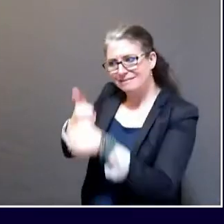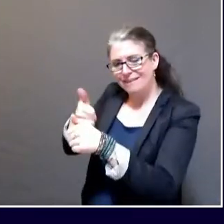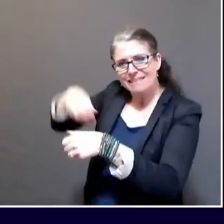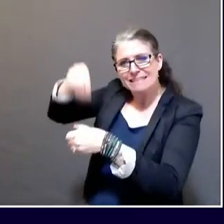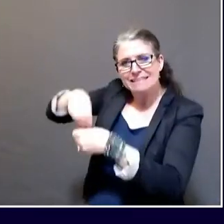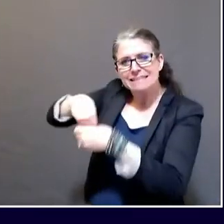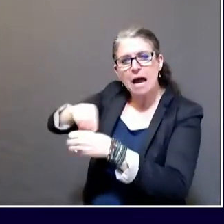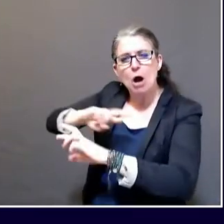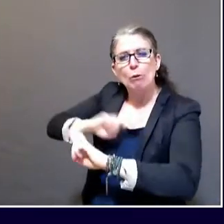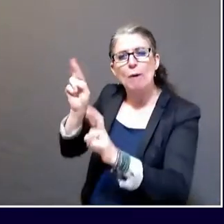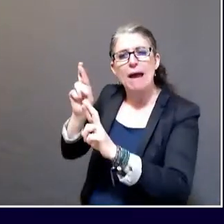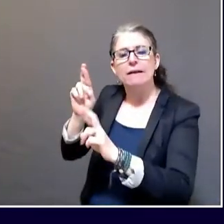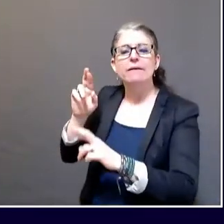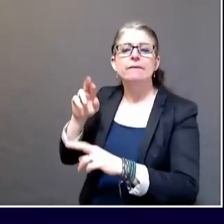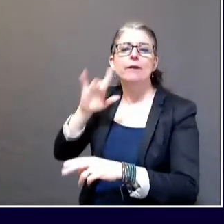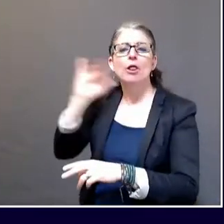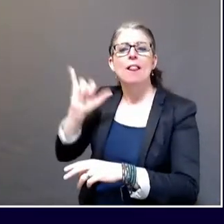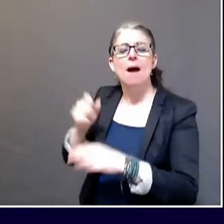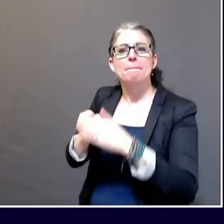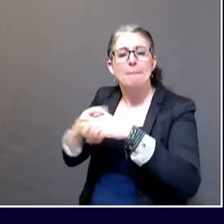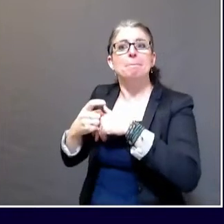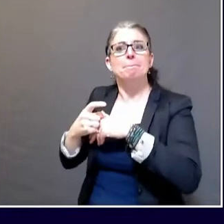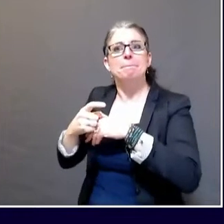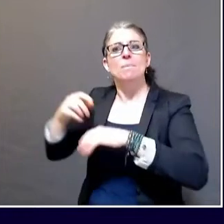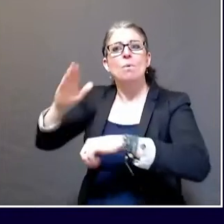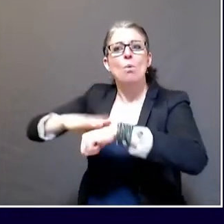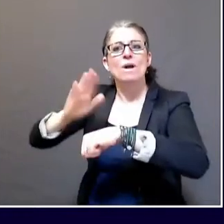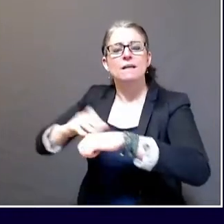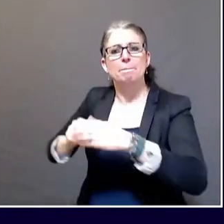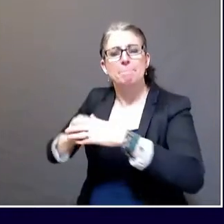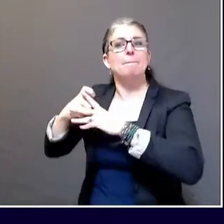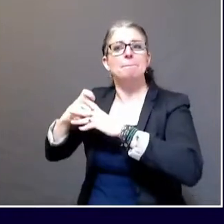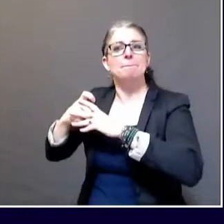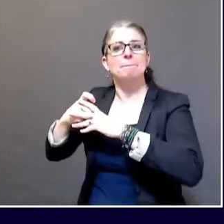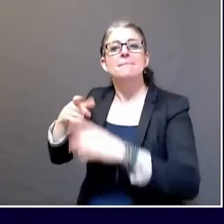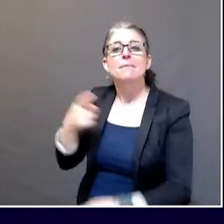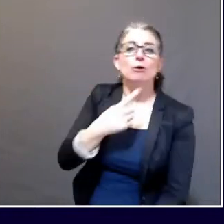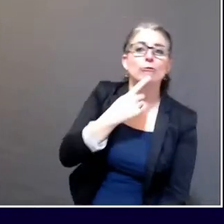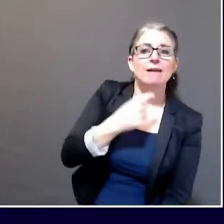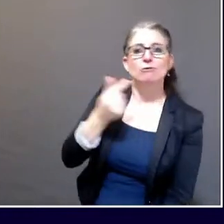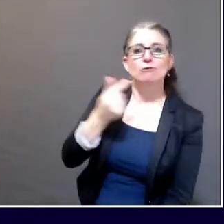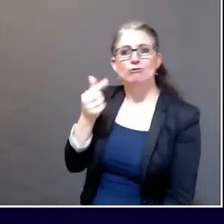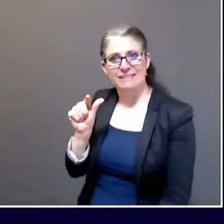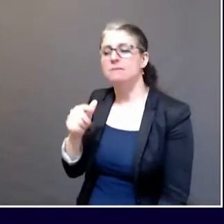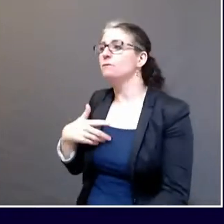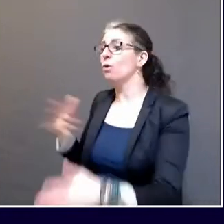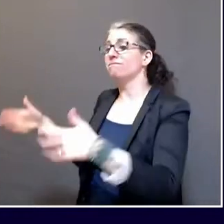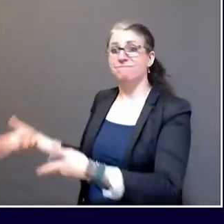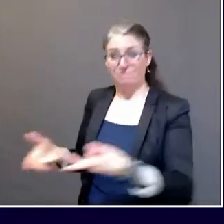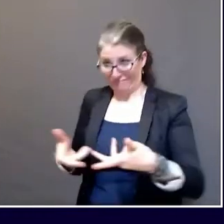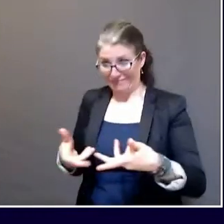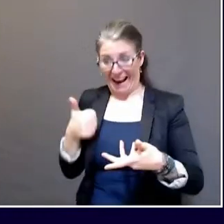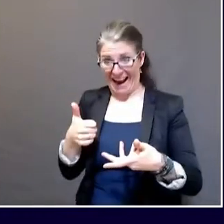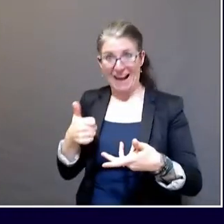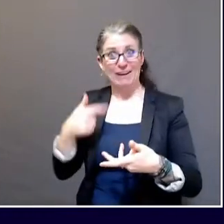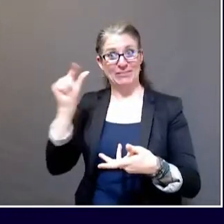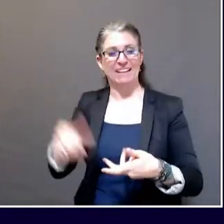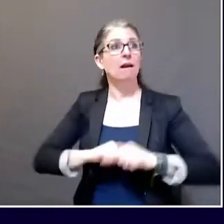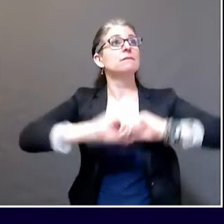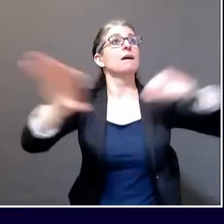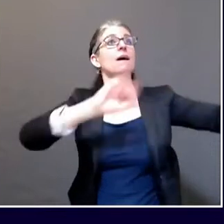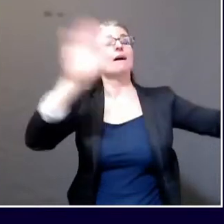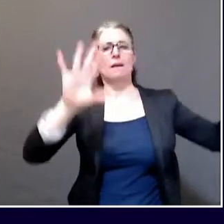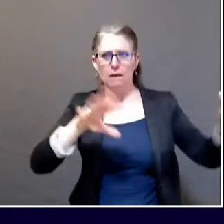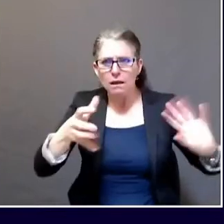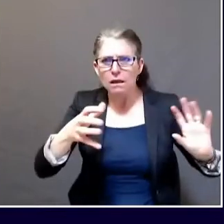the vaccine is safe, viable, and effective. Again, as soon as we learned that a few sites